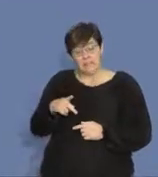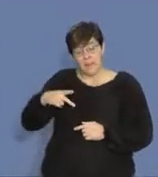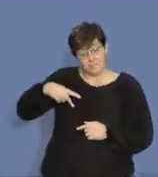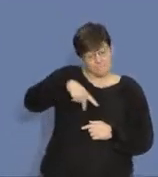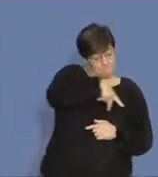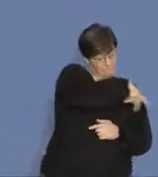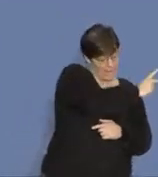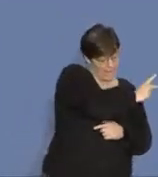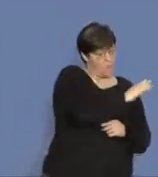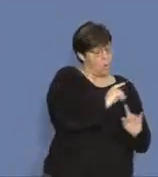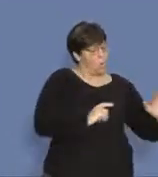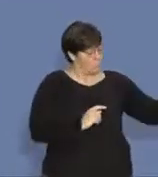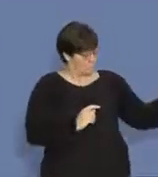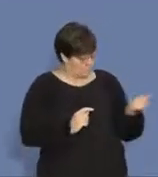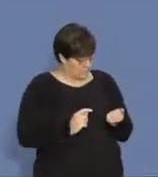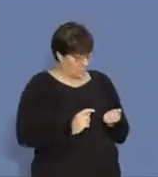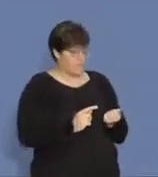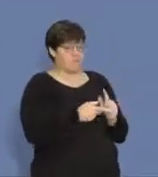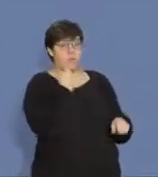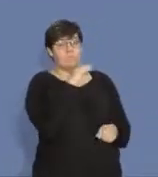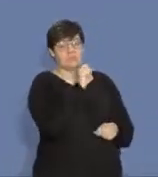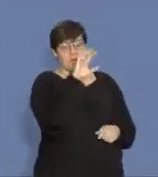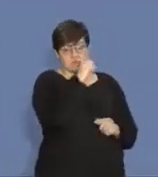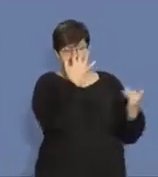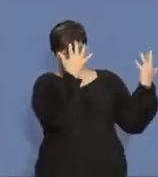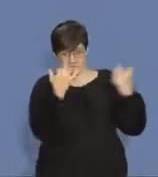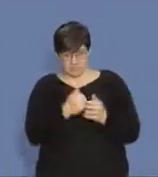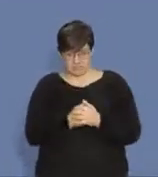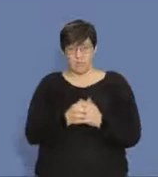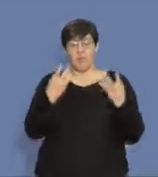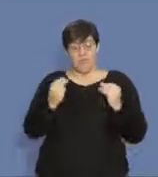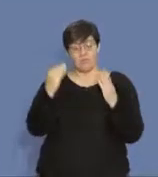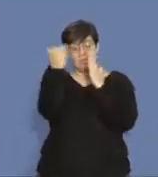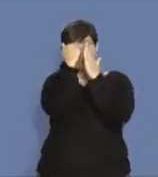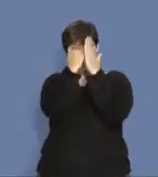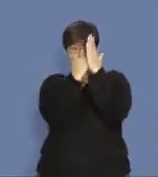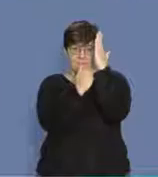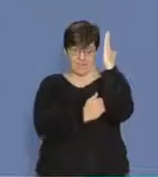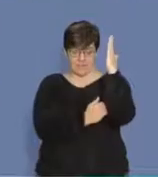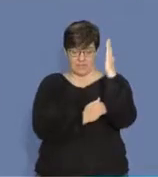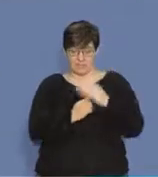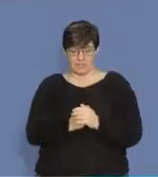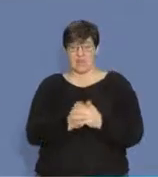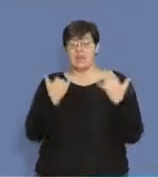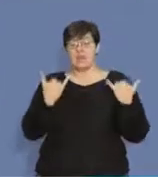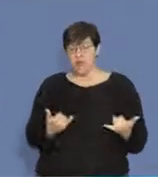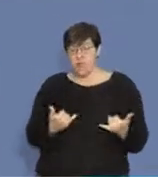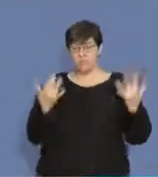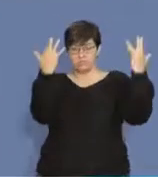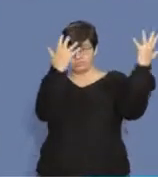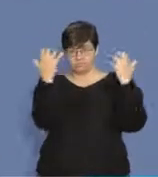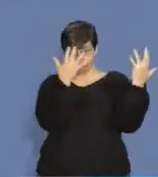either pay to or receive from SARS. Right. So you are given transactions now, and you have to